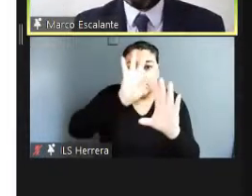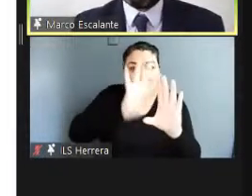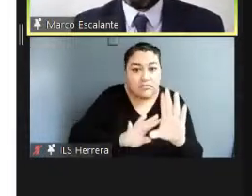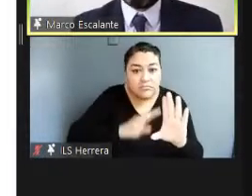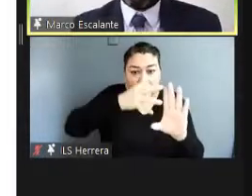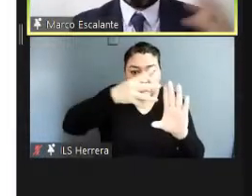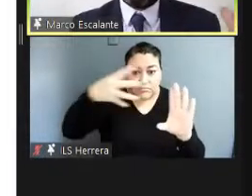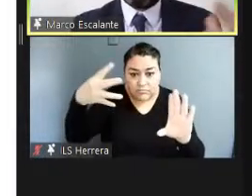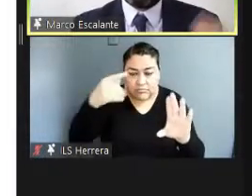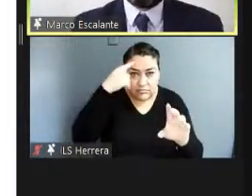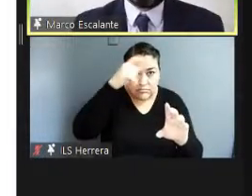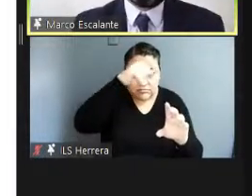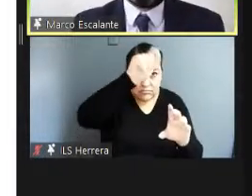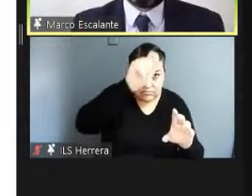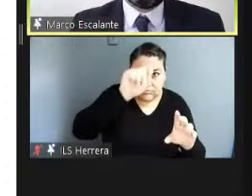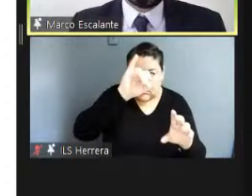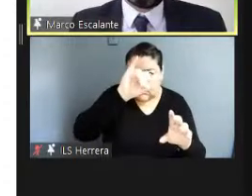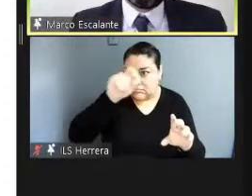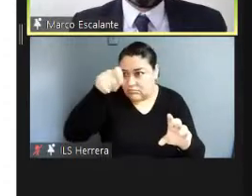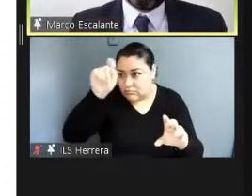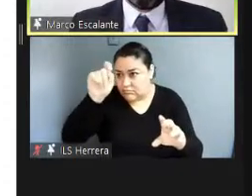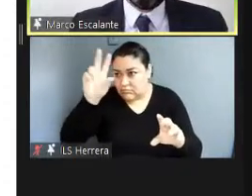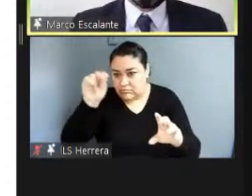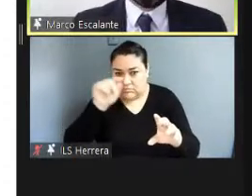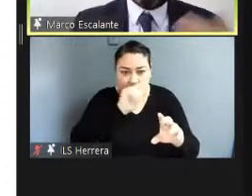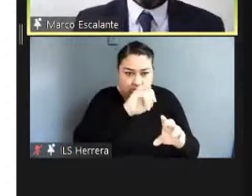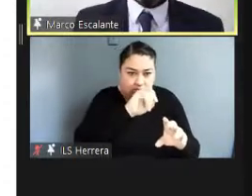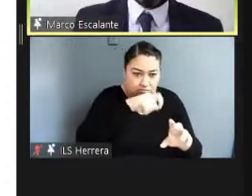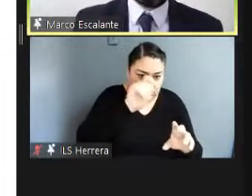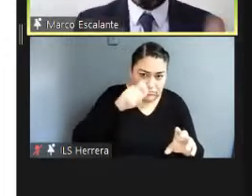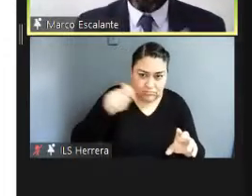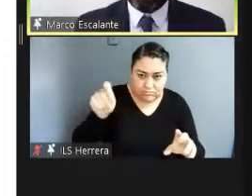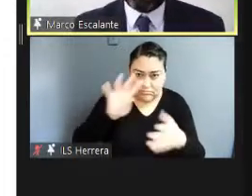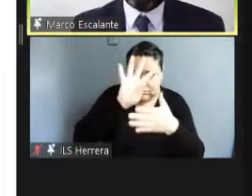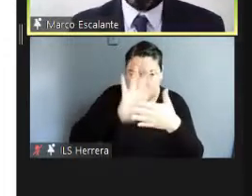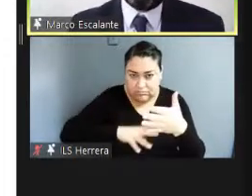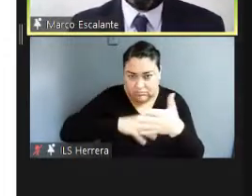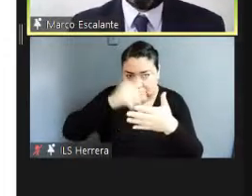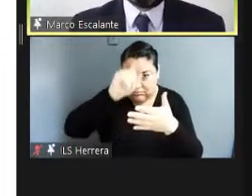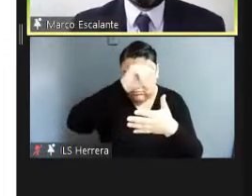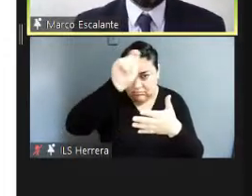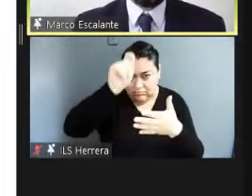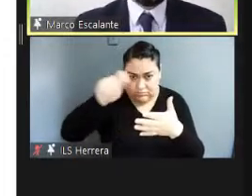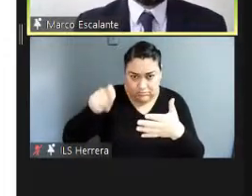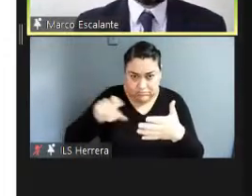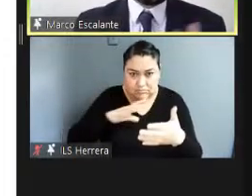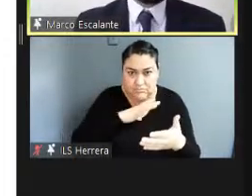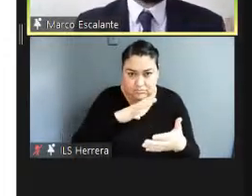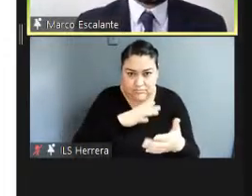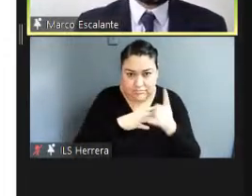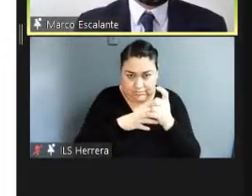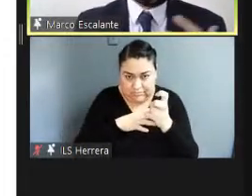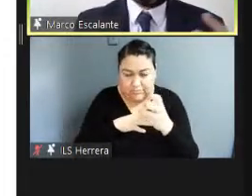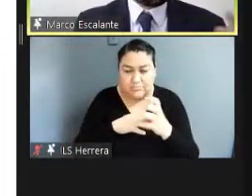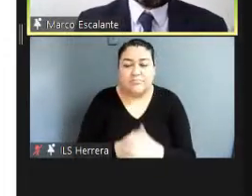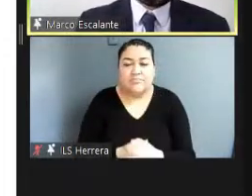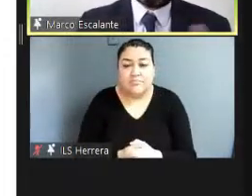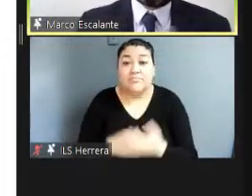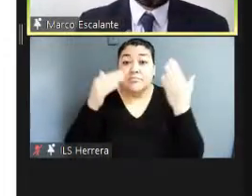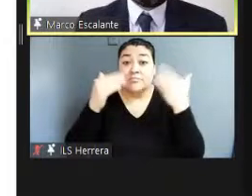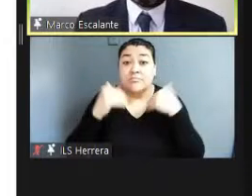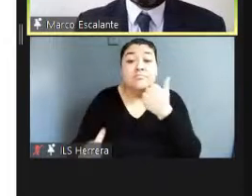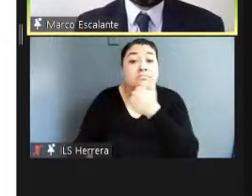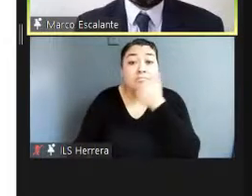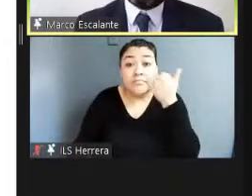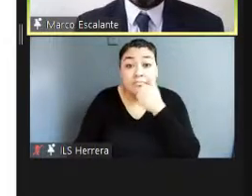assessed the competencies through rubrics, these assessments are uploaded in the system. This is what the professor does.